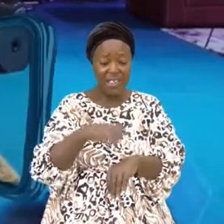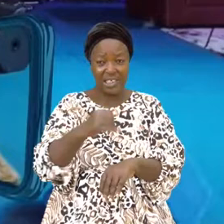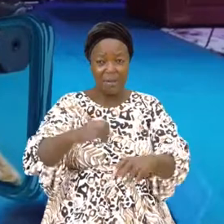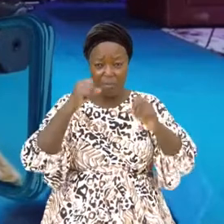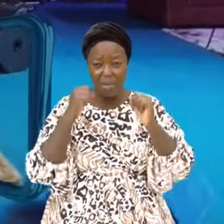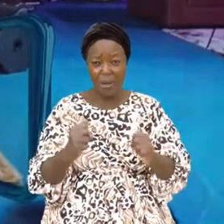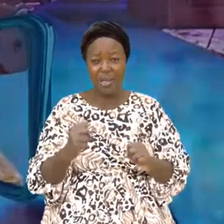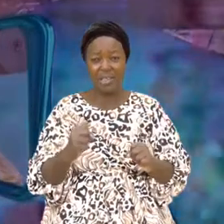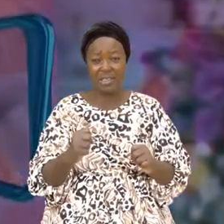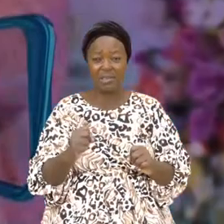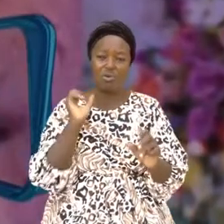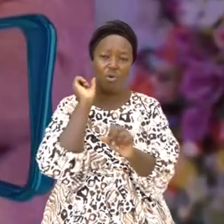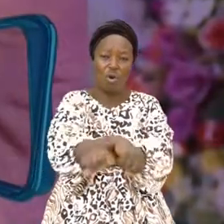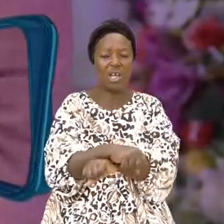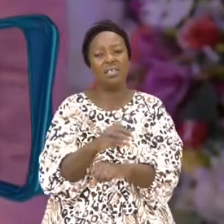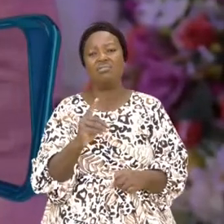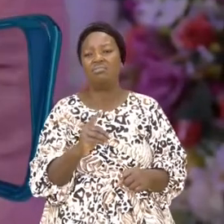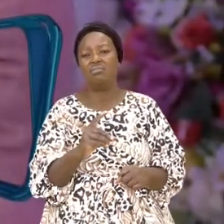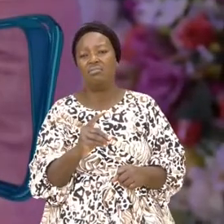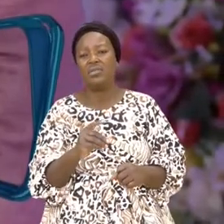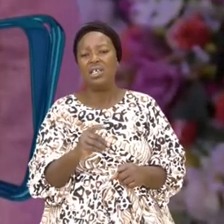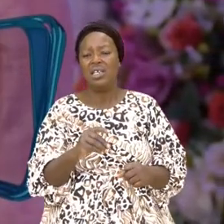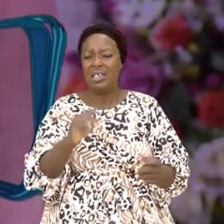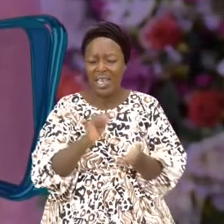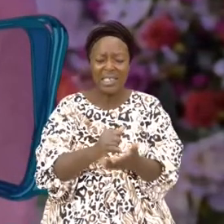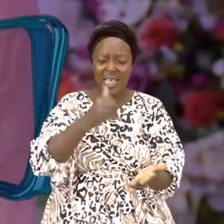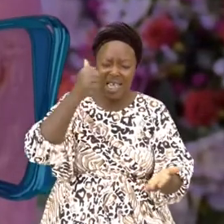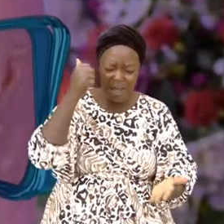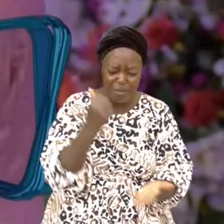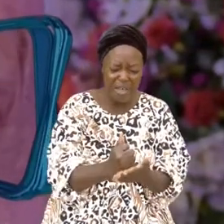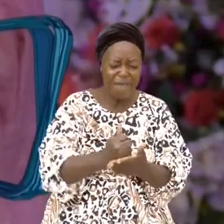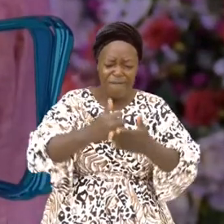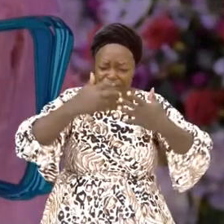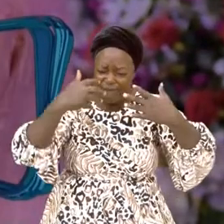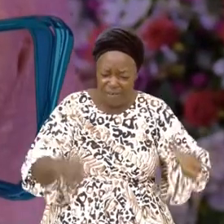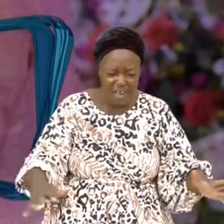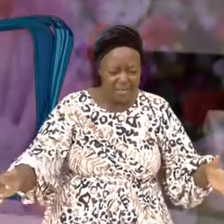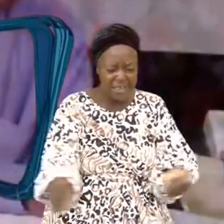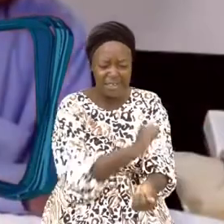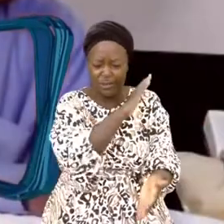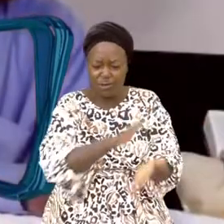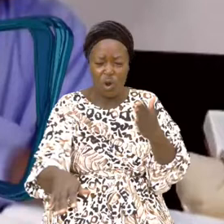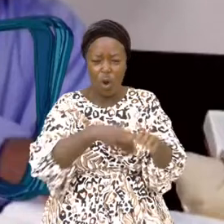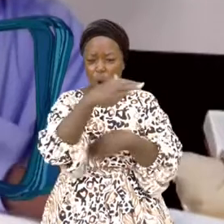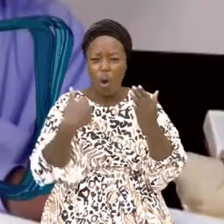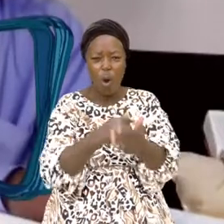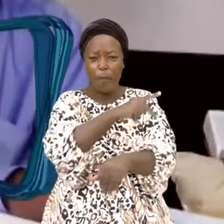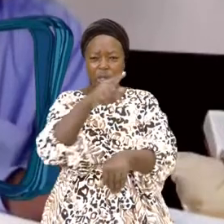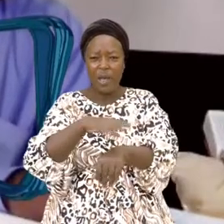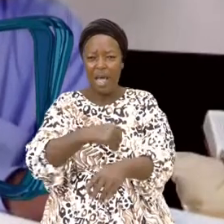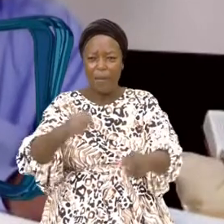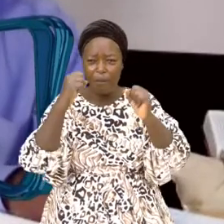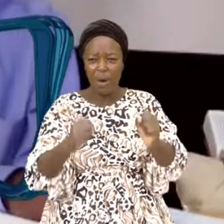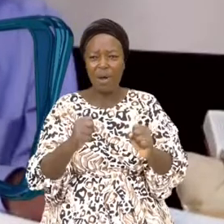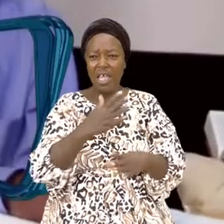powers conquered. That amen finishes principalities and powers away from